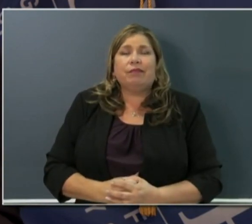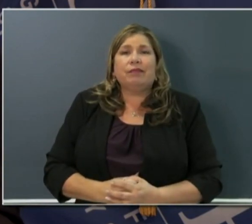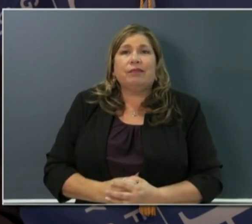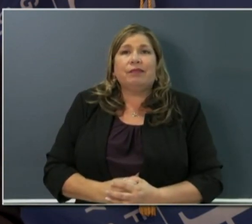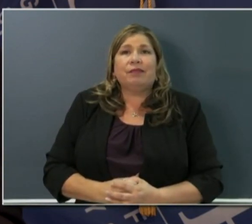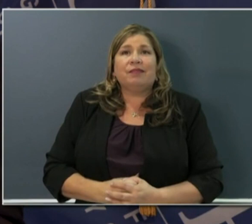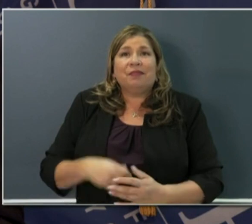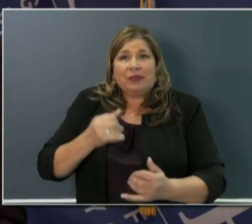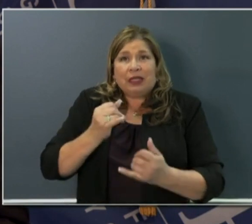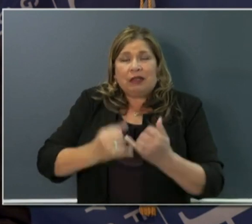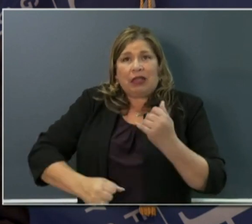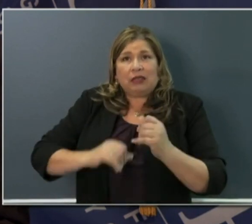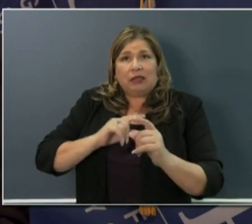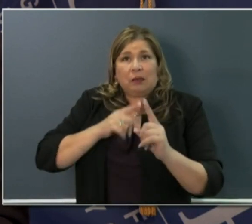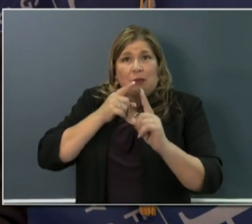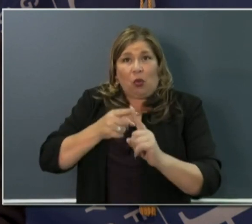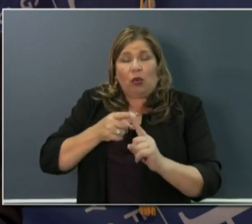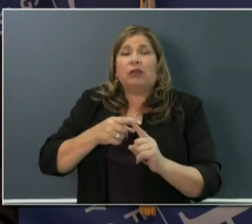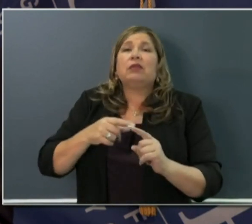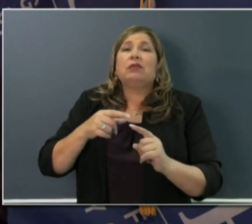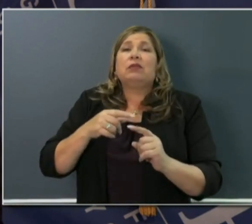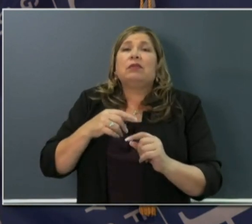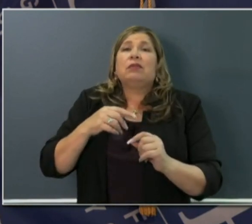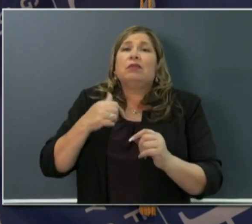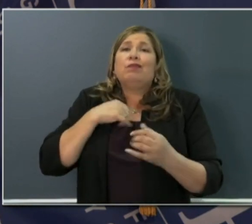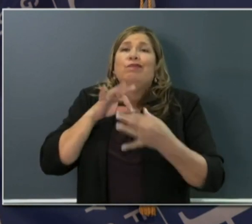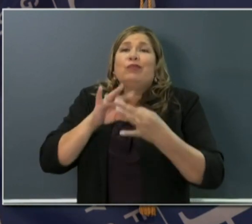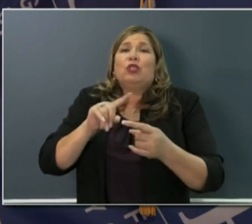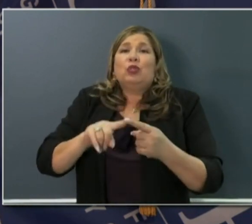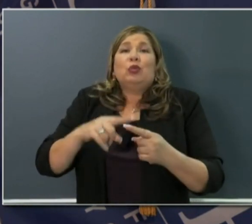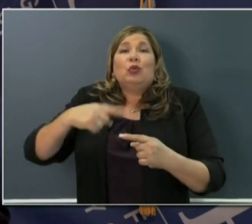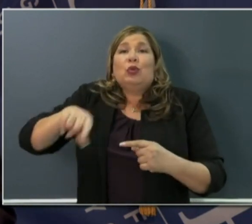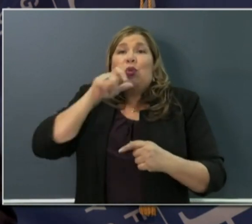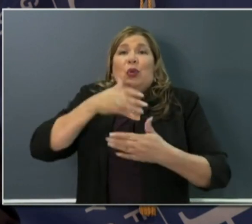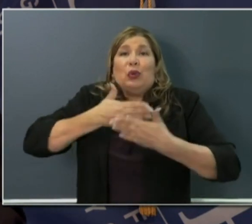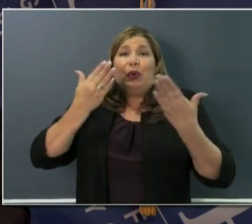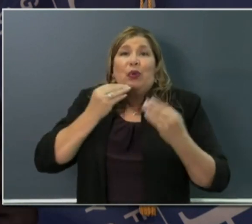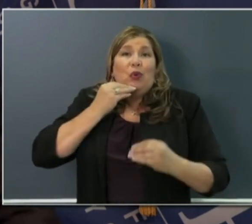today. We got our new number, homeless individual, that have the capacity now